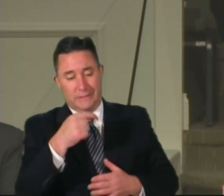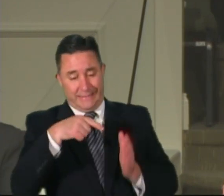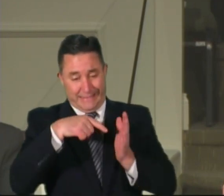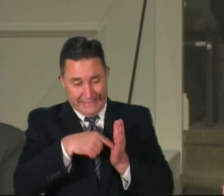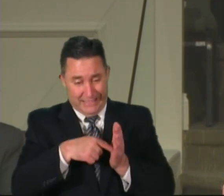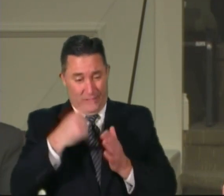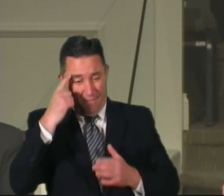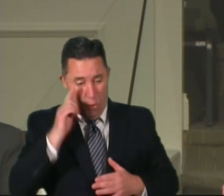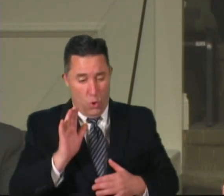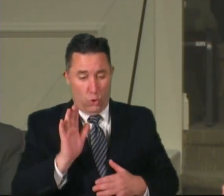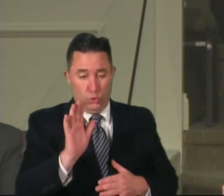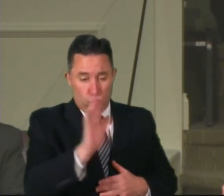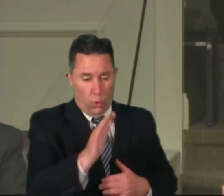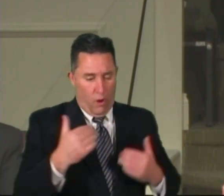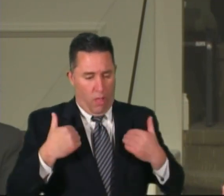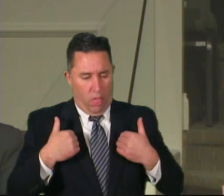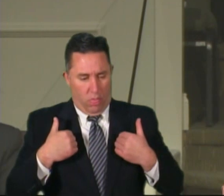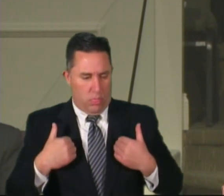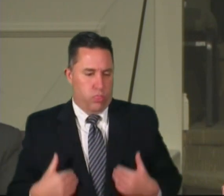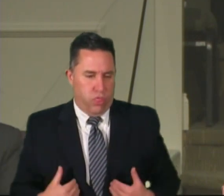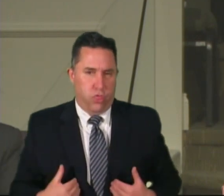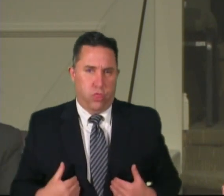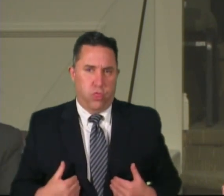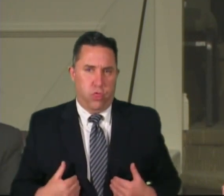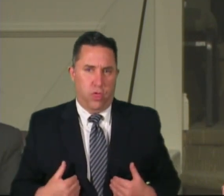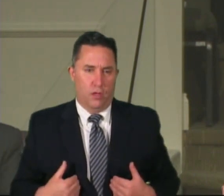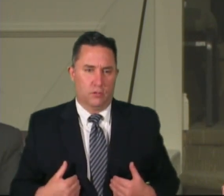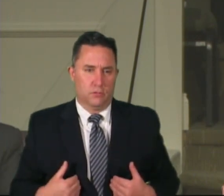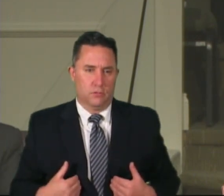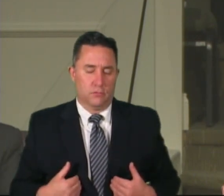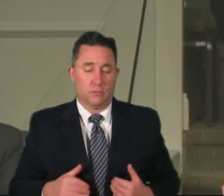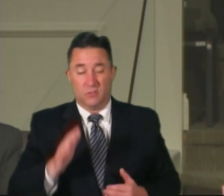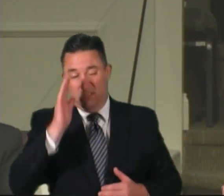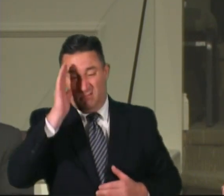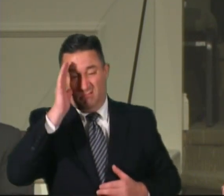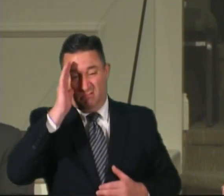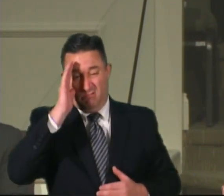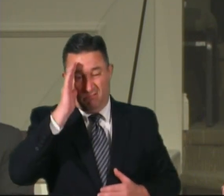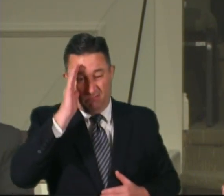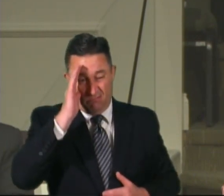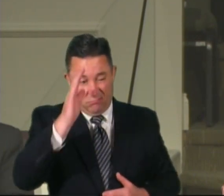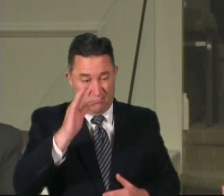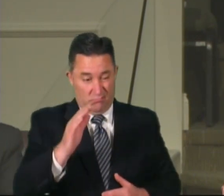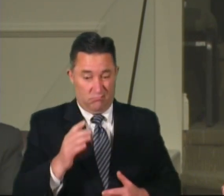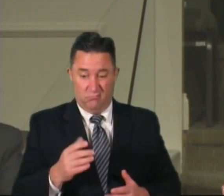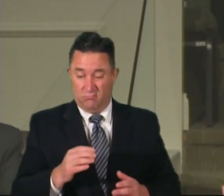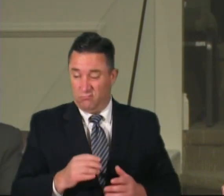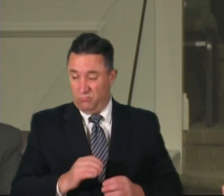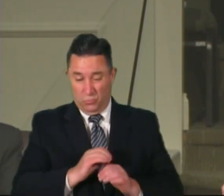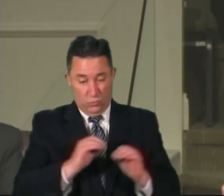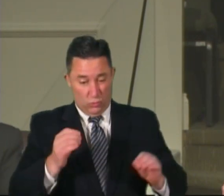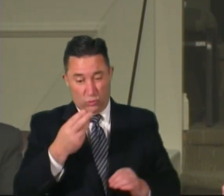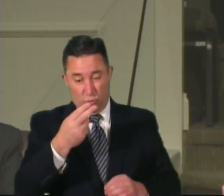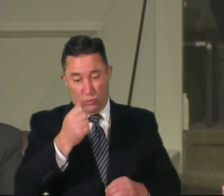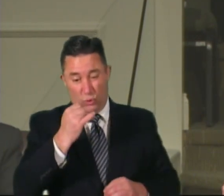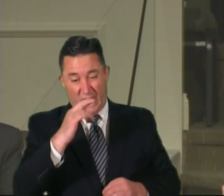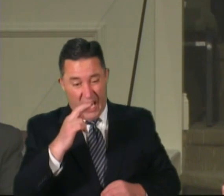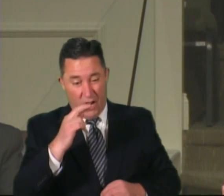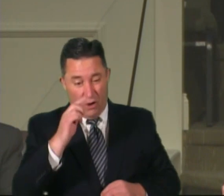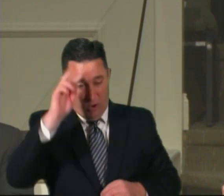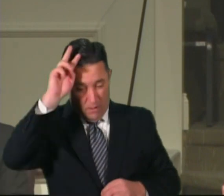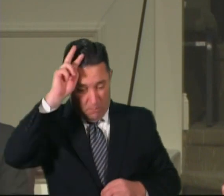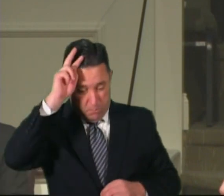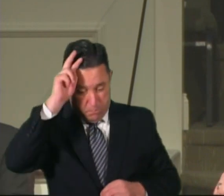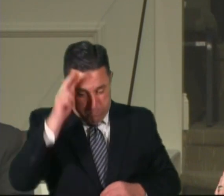is for your health. For there shall not a hair fall from